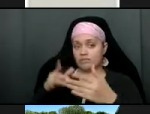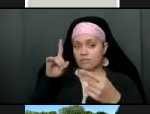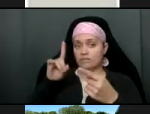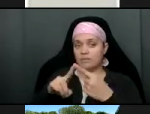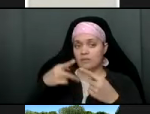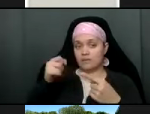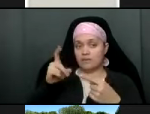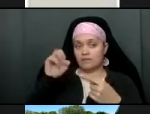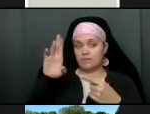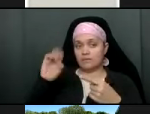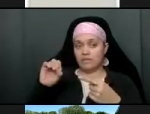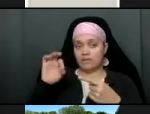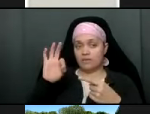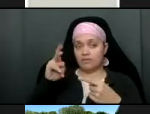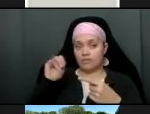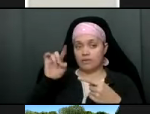Pedro Fernando de Queiroz.